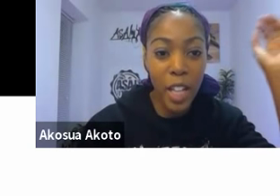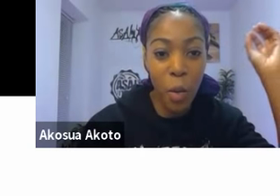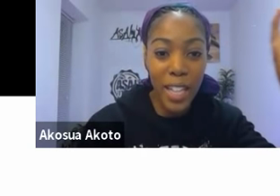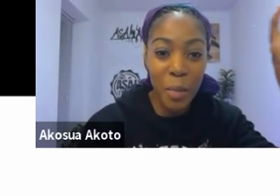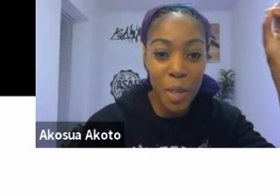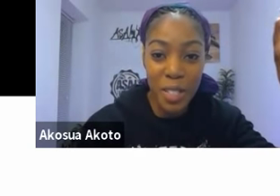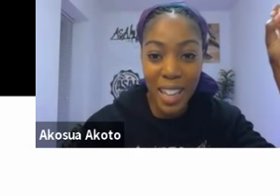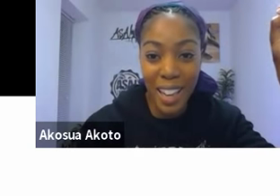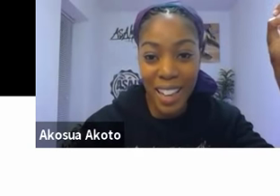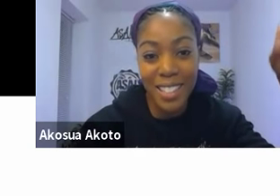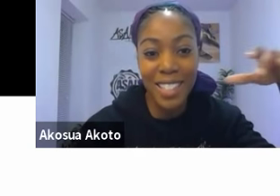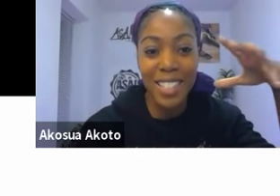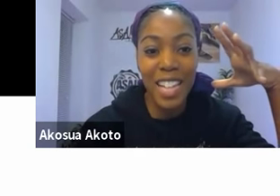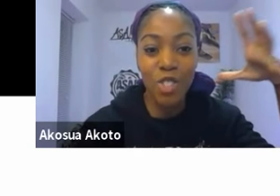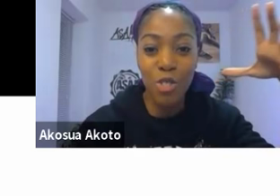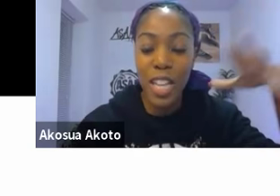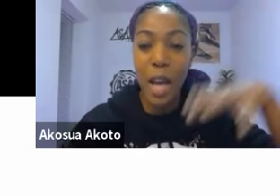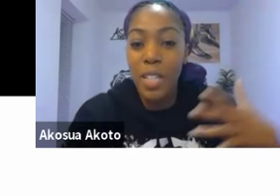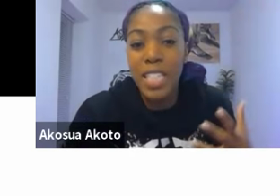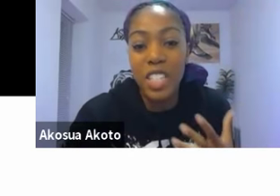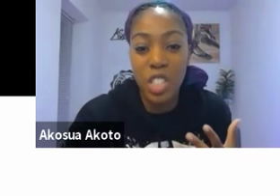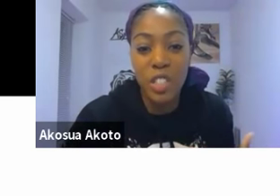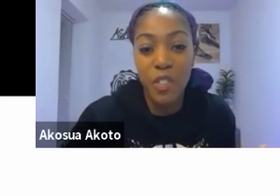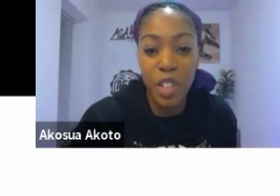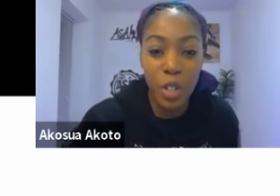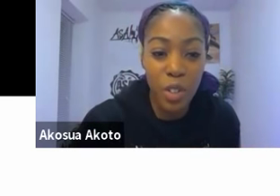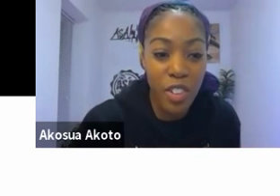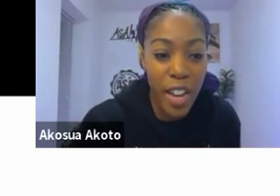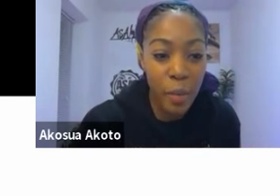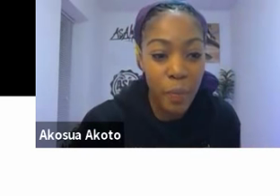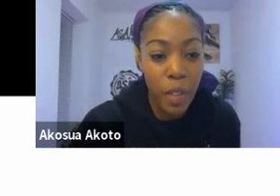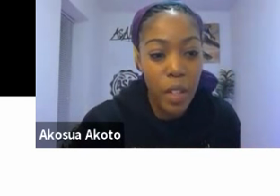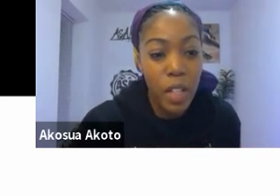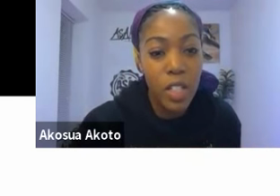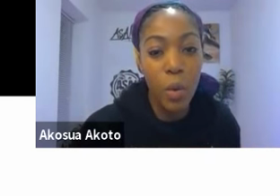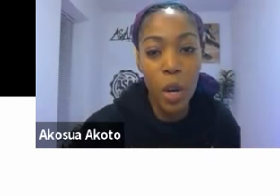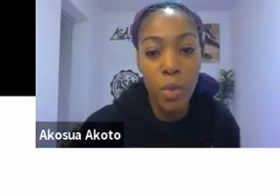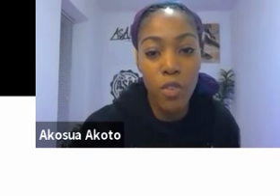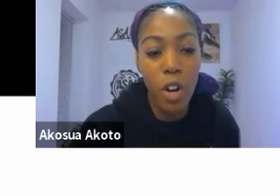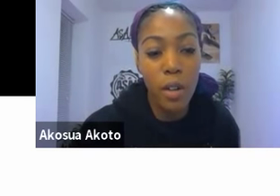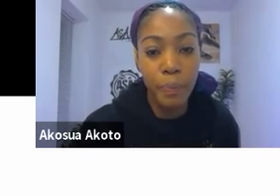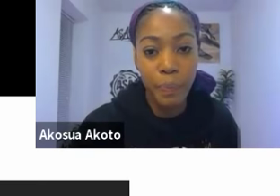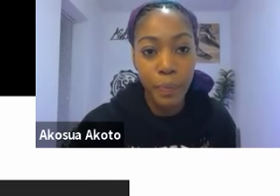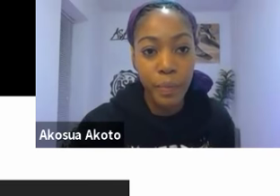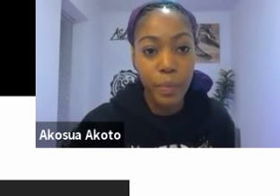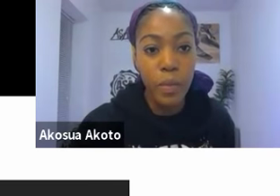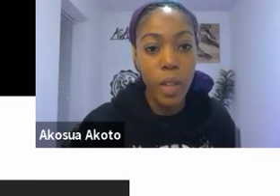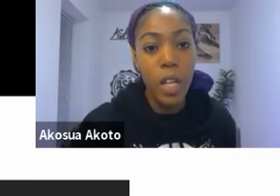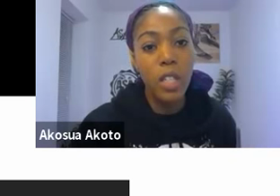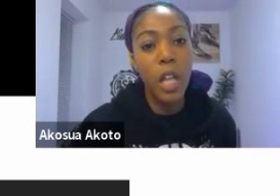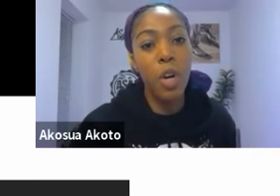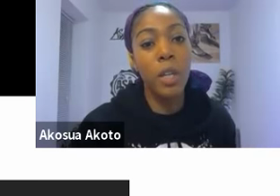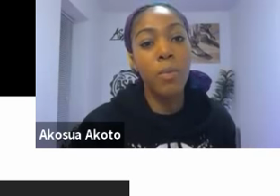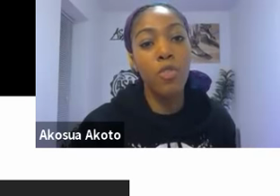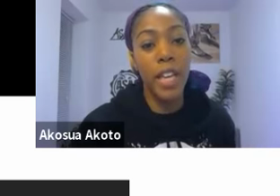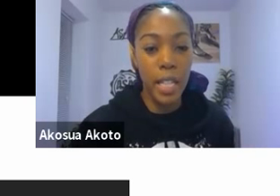No matter what the music is, it's that two-step, because that's just the feel, right? So we're gonna move on.